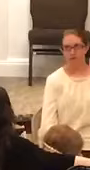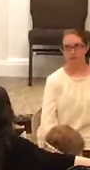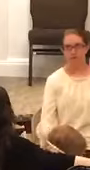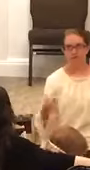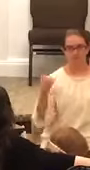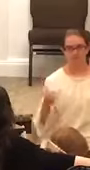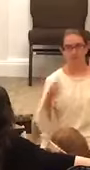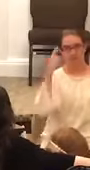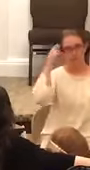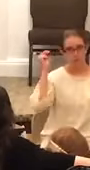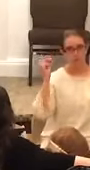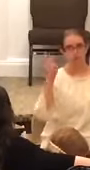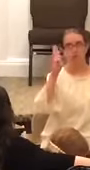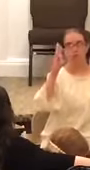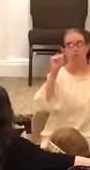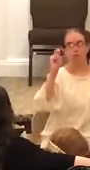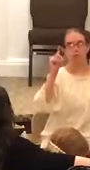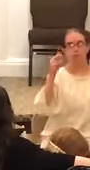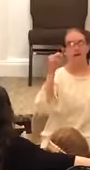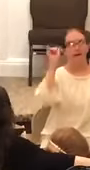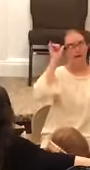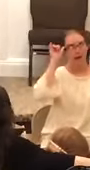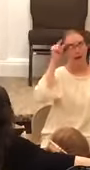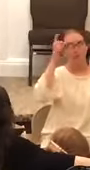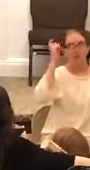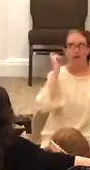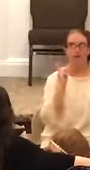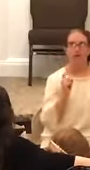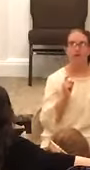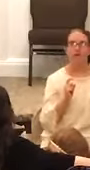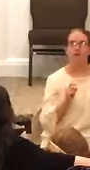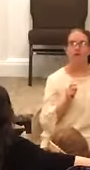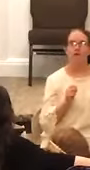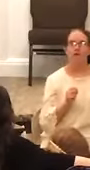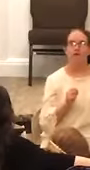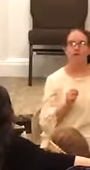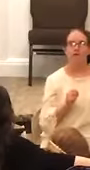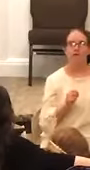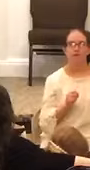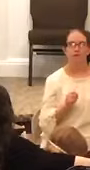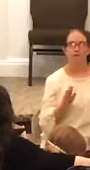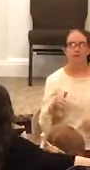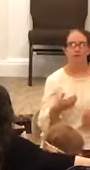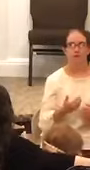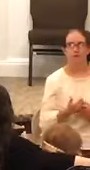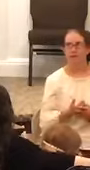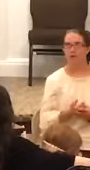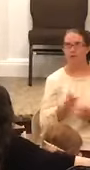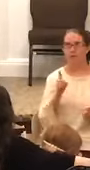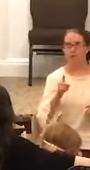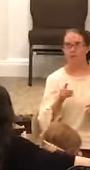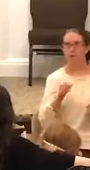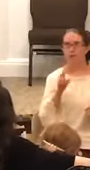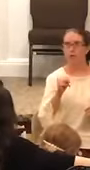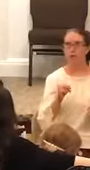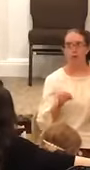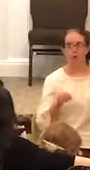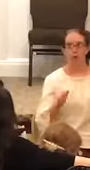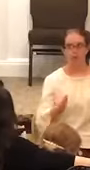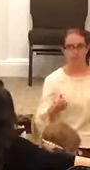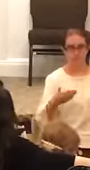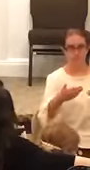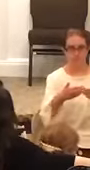Now, the reason you brand cattle is because, well, the reason they did it originally was because it was all open range at one time. There were no fences